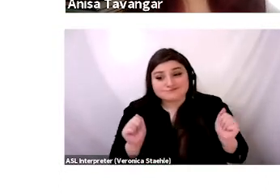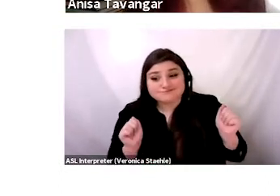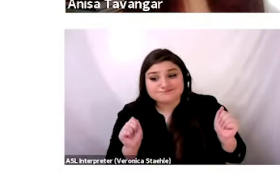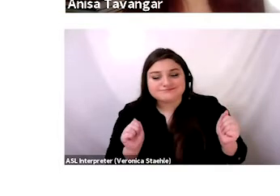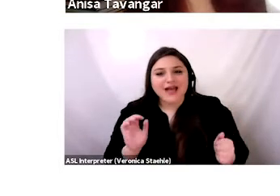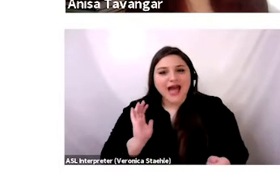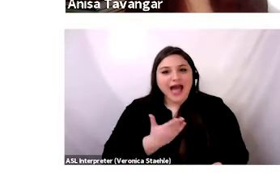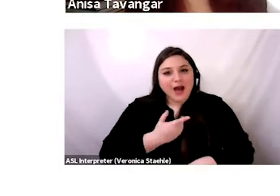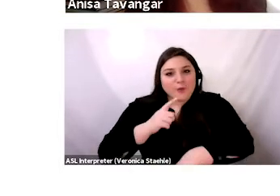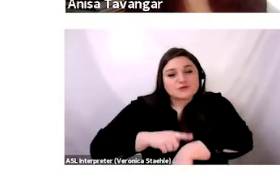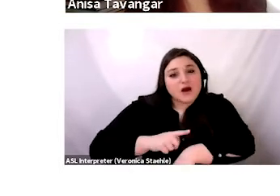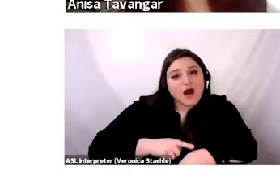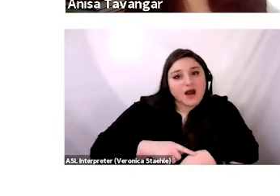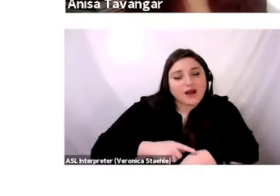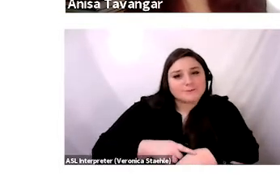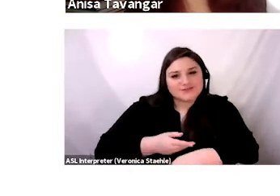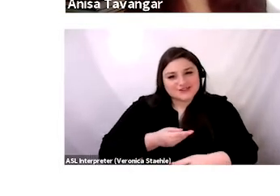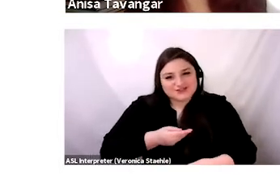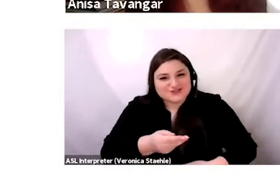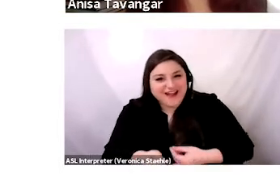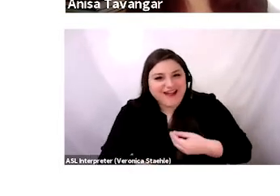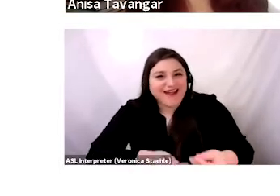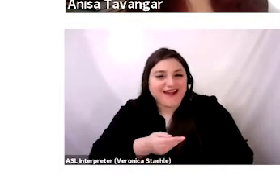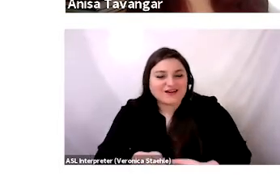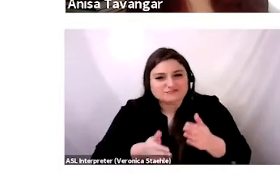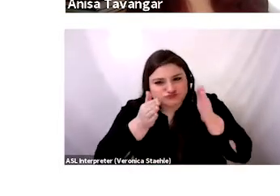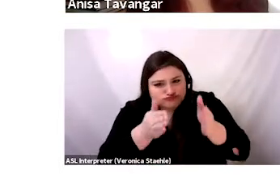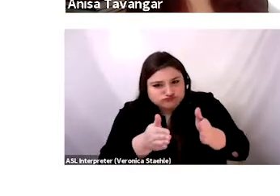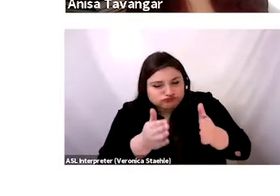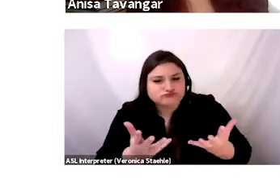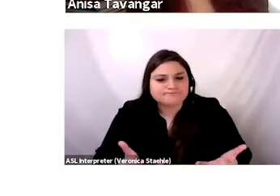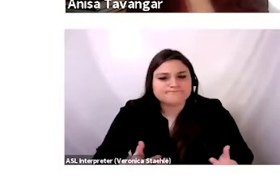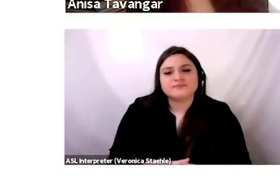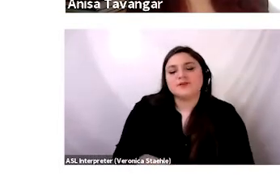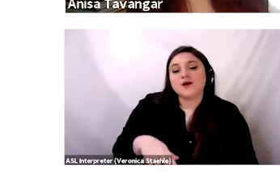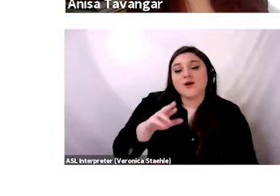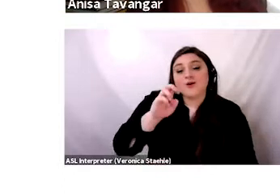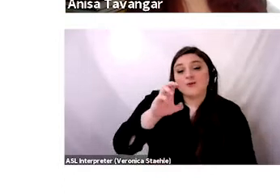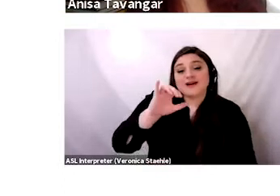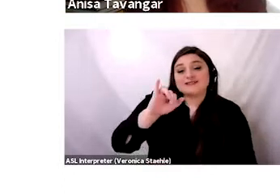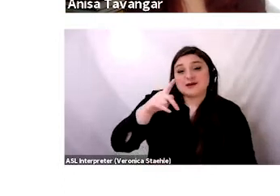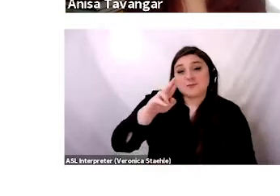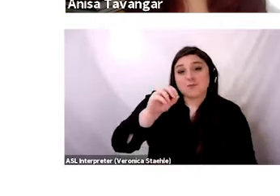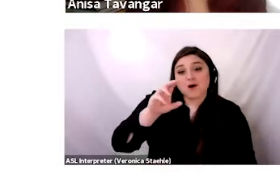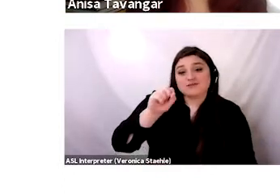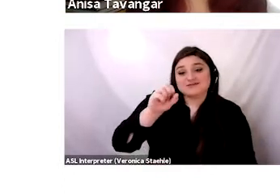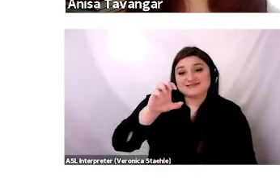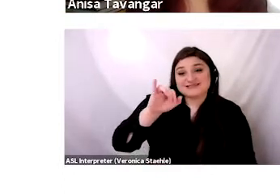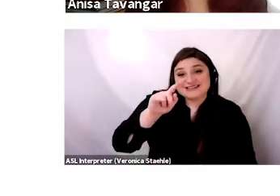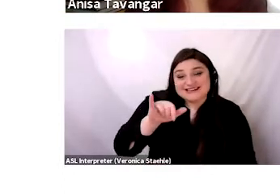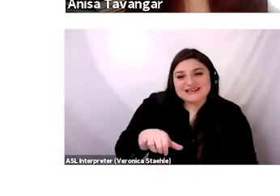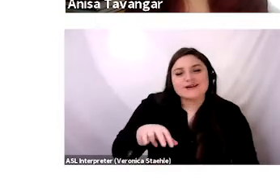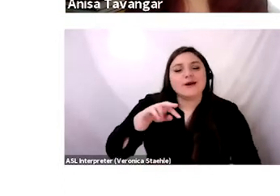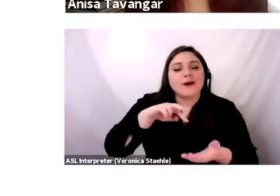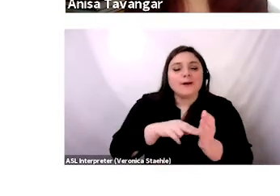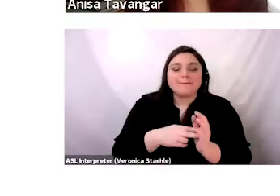in our time. Reciprocity, that we're not in this alone, that we help other people and they help us,